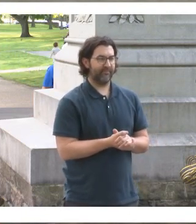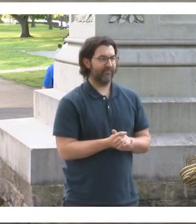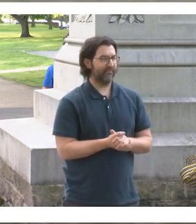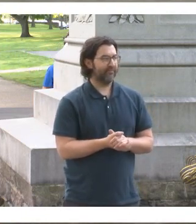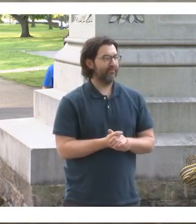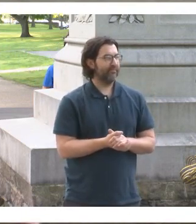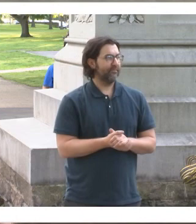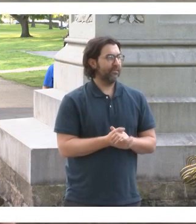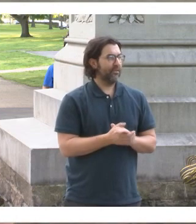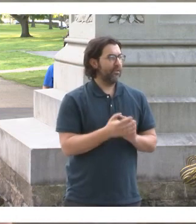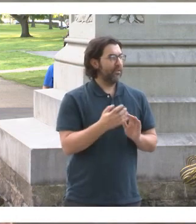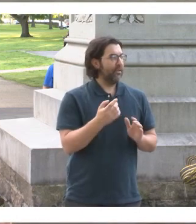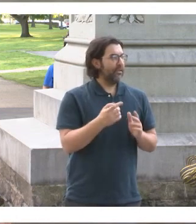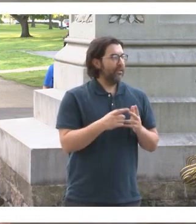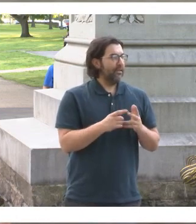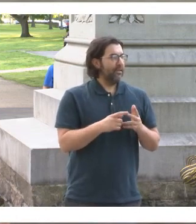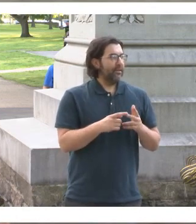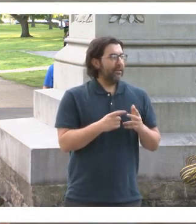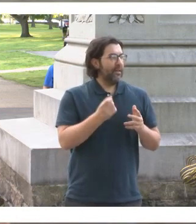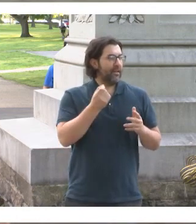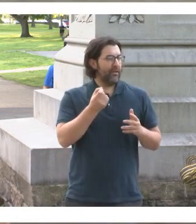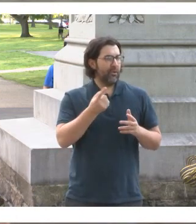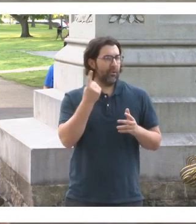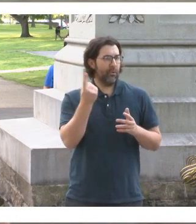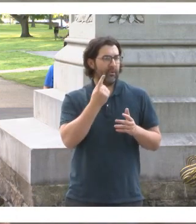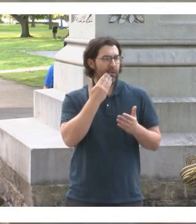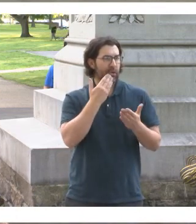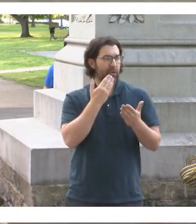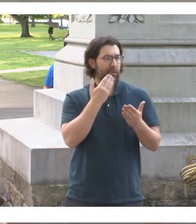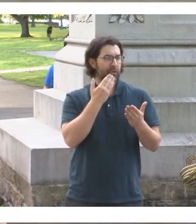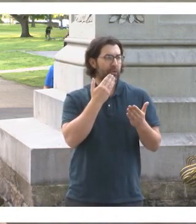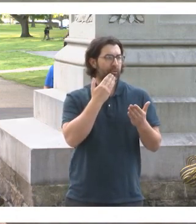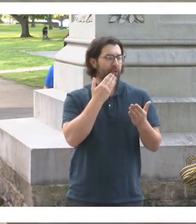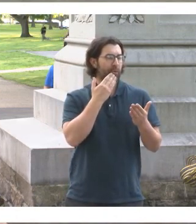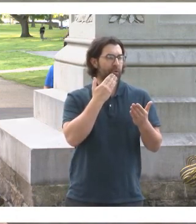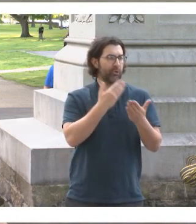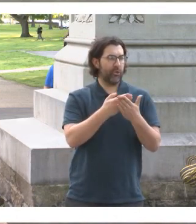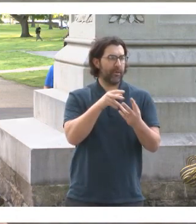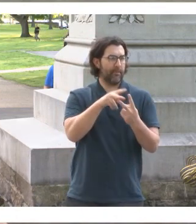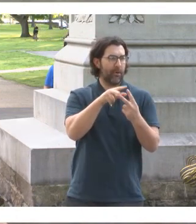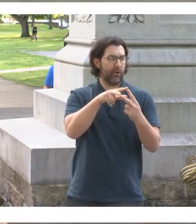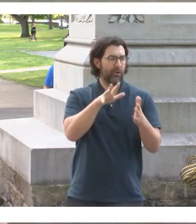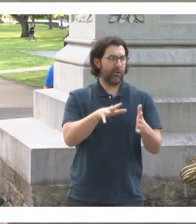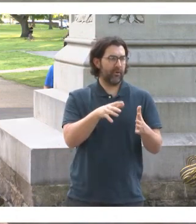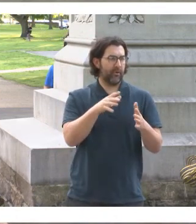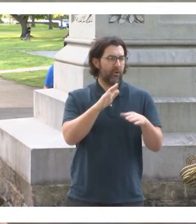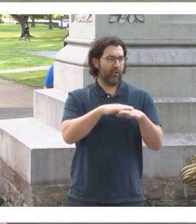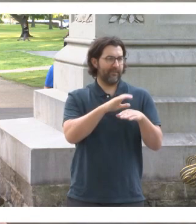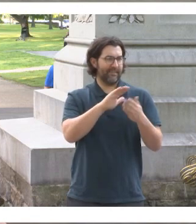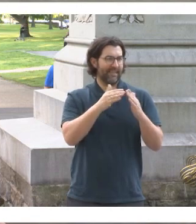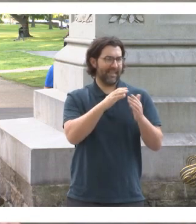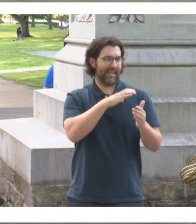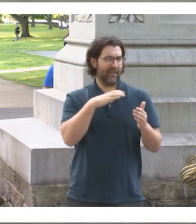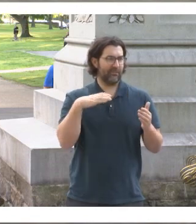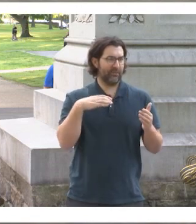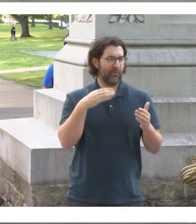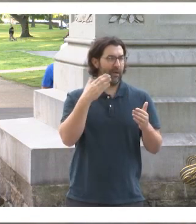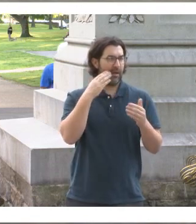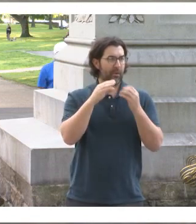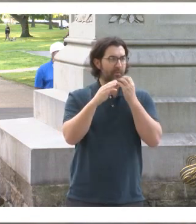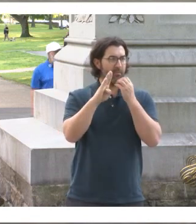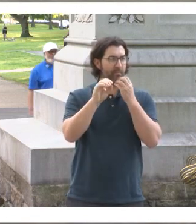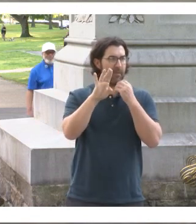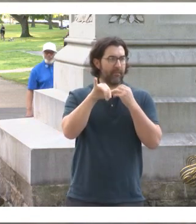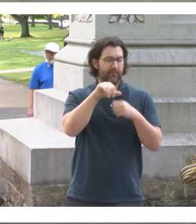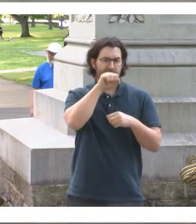And you always have to have a good partner on the other end of the aisle in city council. And I know Bobby has love